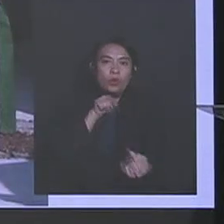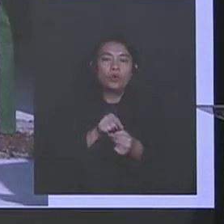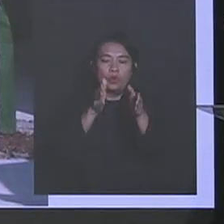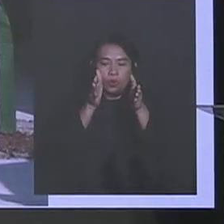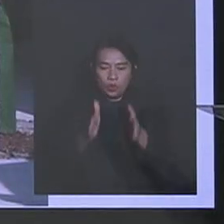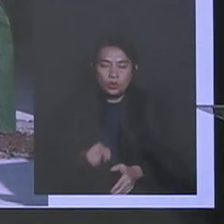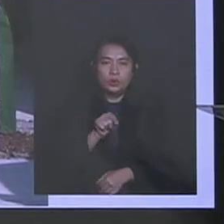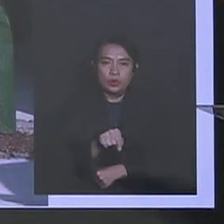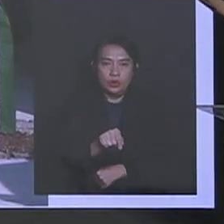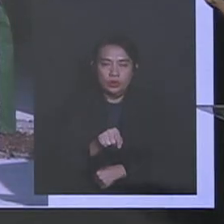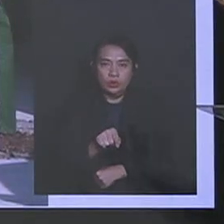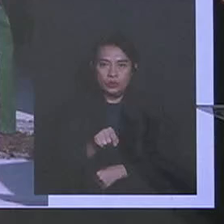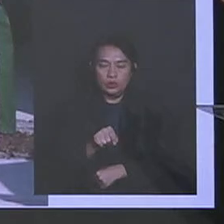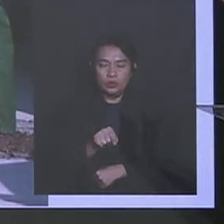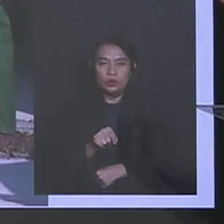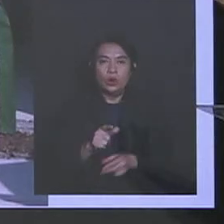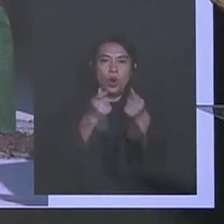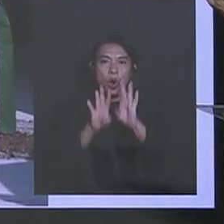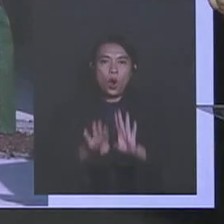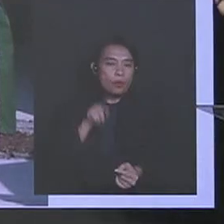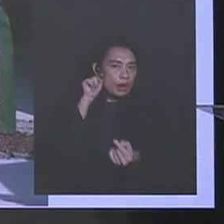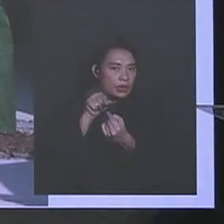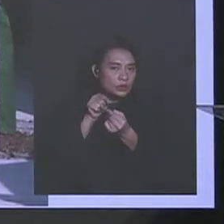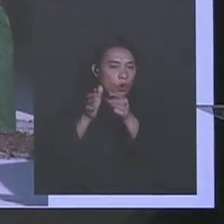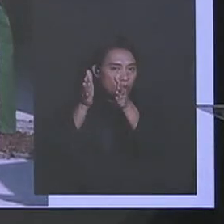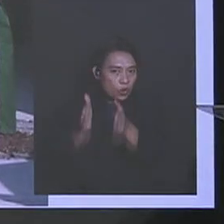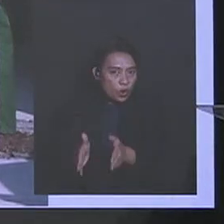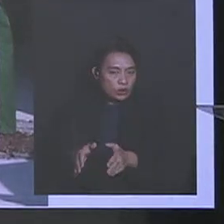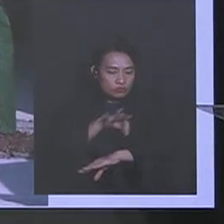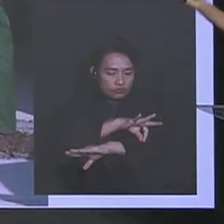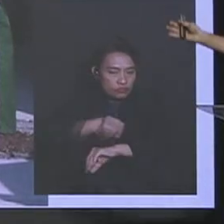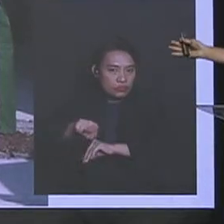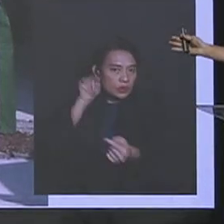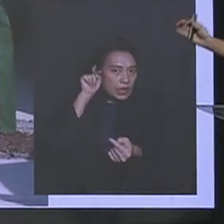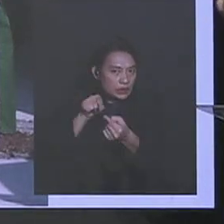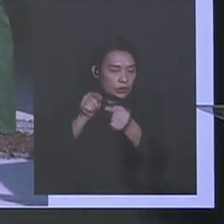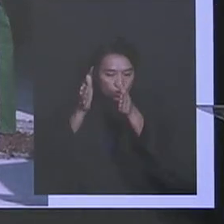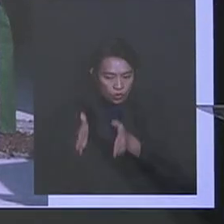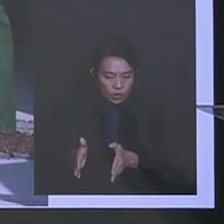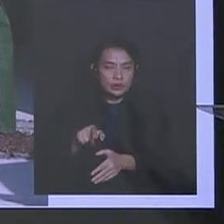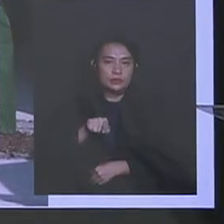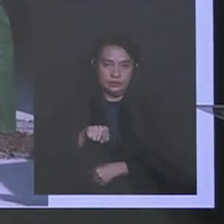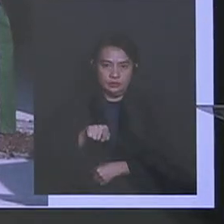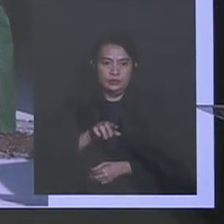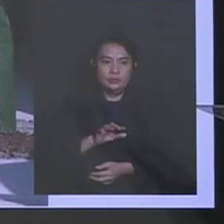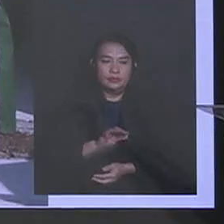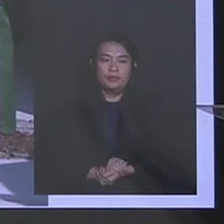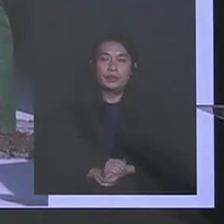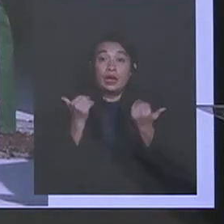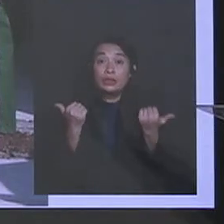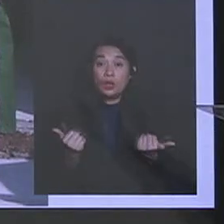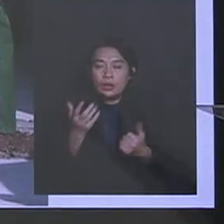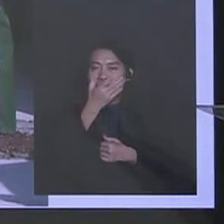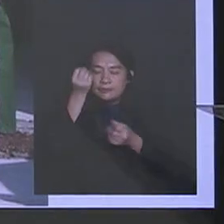And it's this relationship that, if you forget everything else, this is the most important